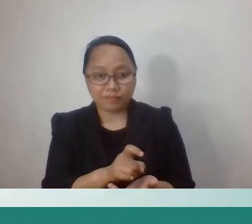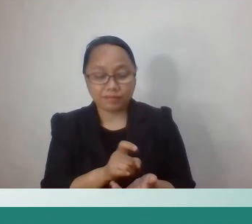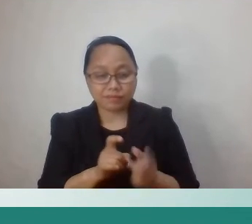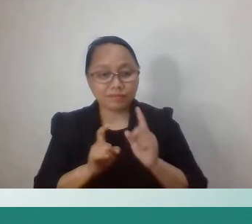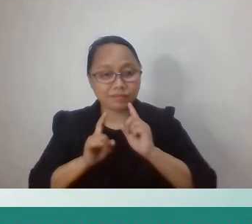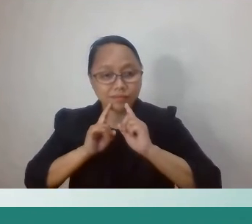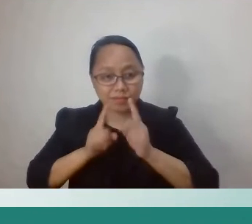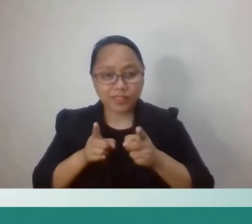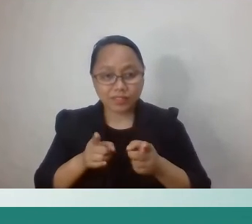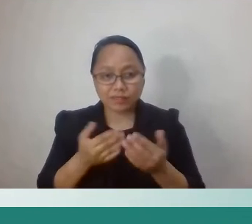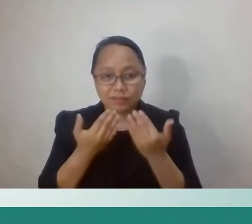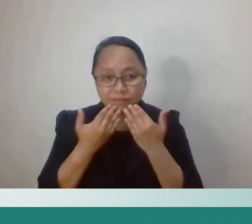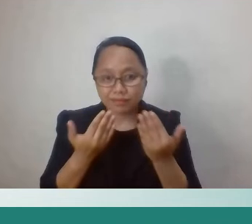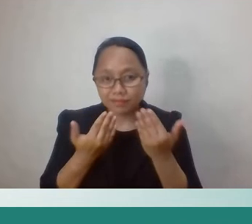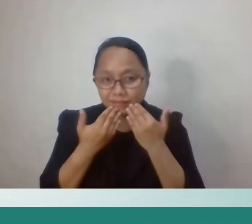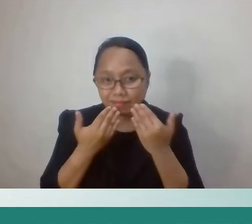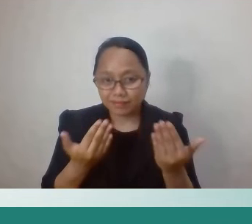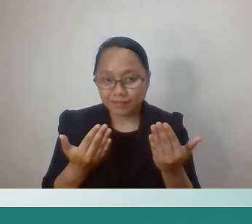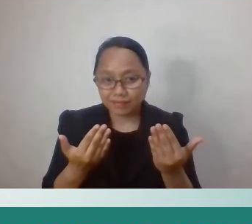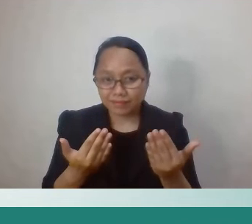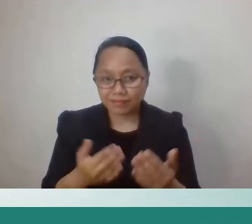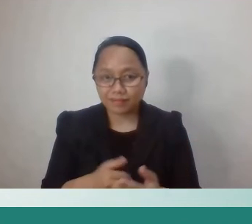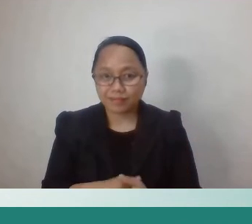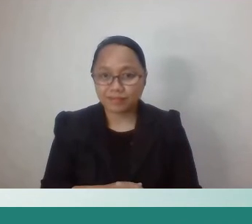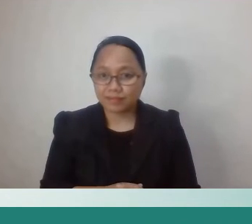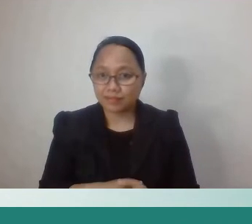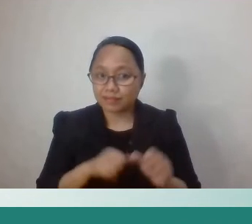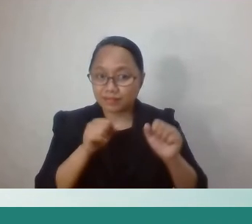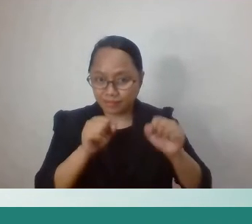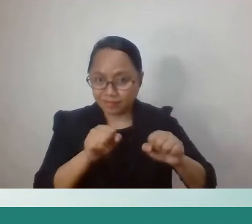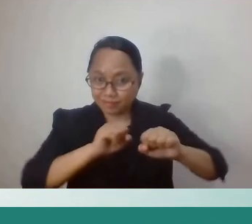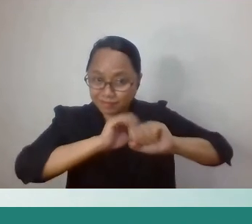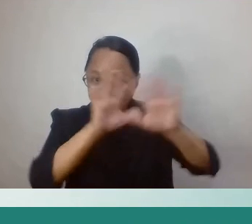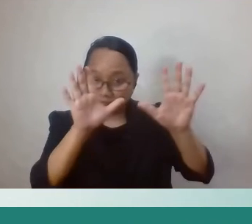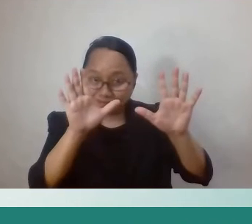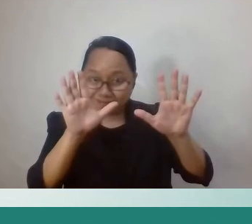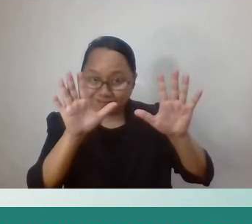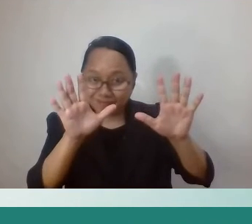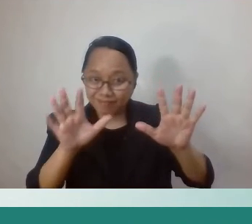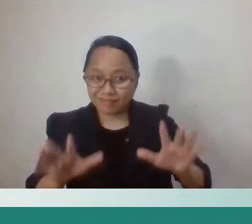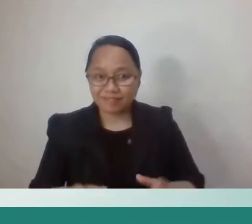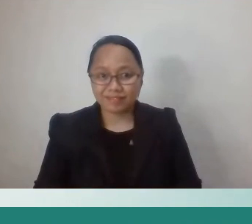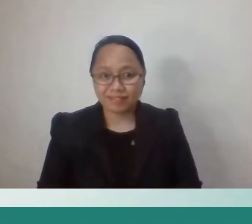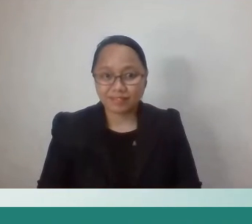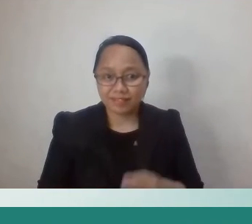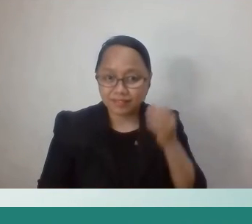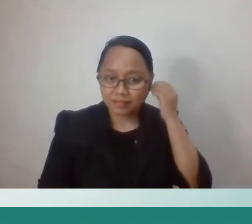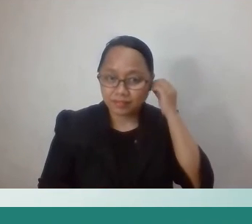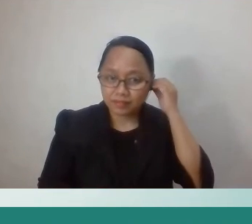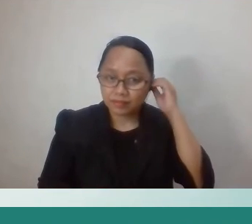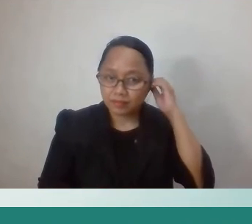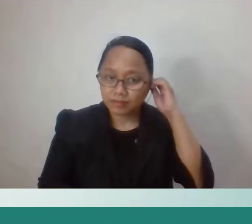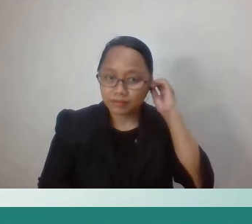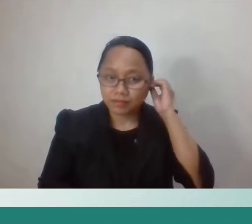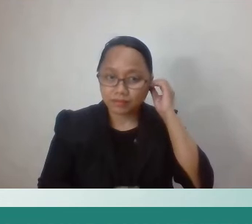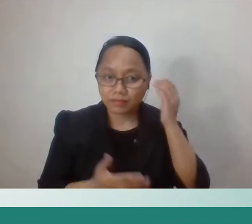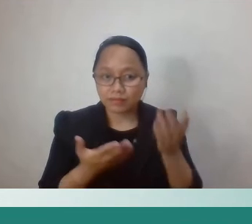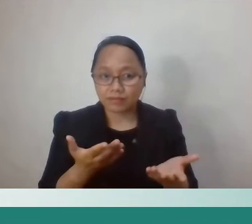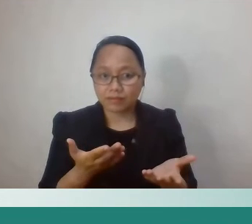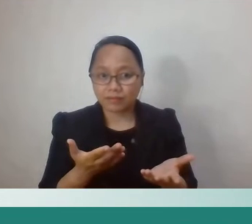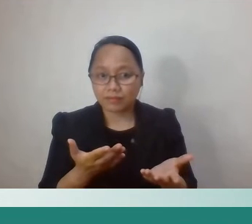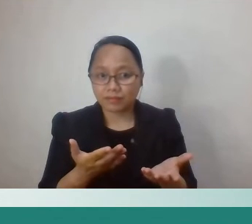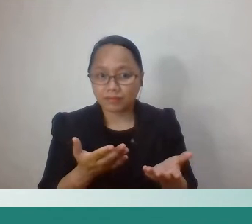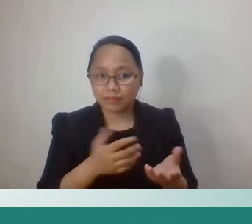Thank you, Ricky. Can you hear me? Yes, we can hear you loud and clear. So the resistance,